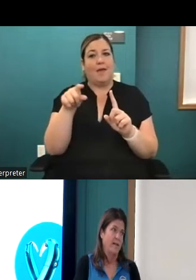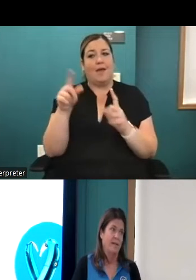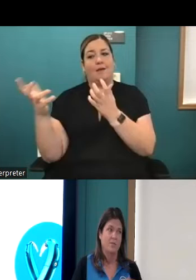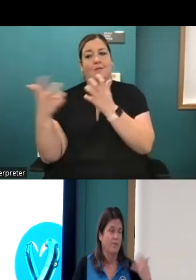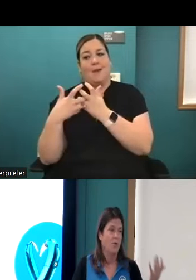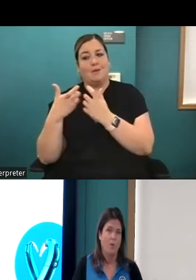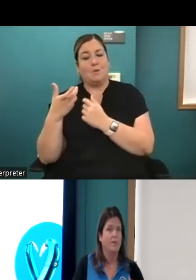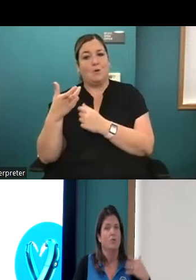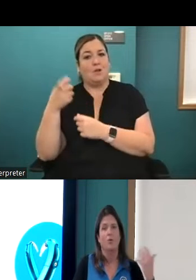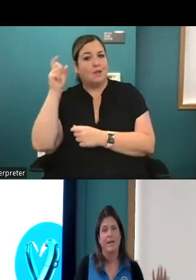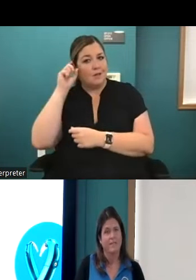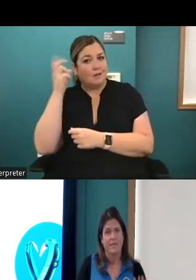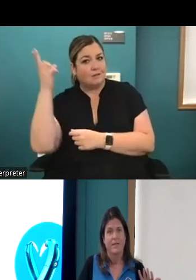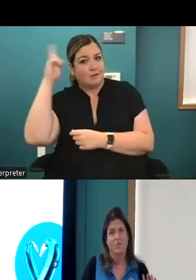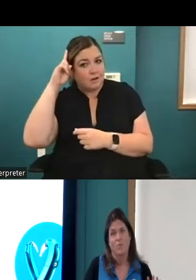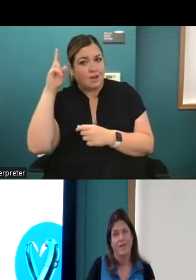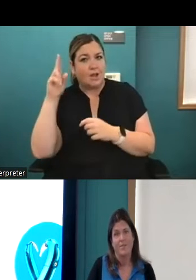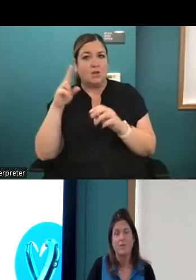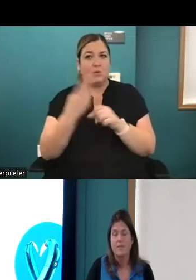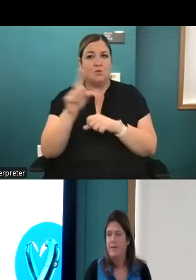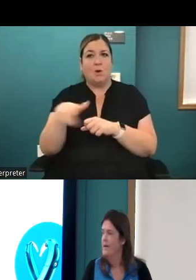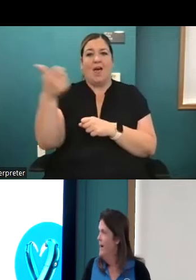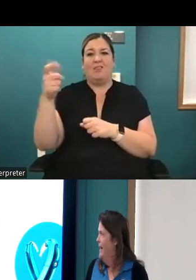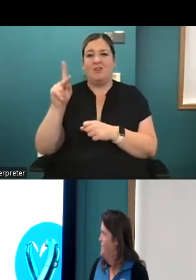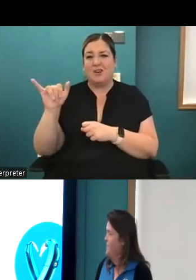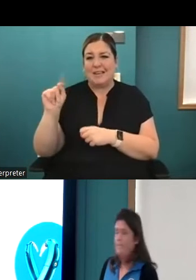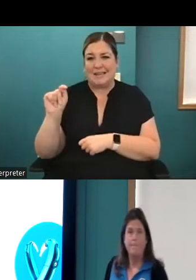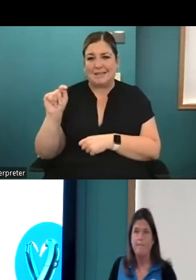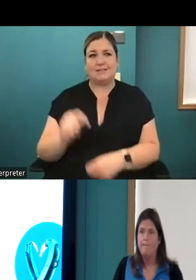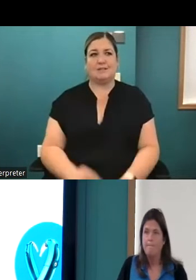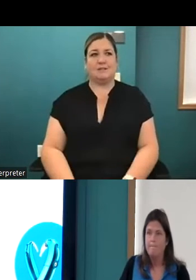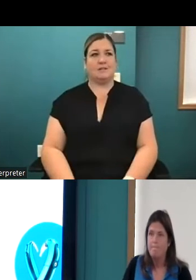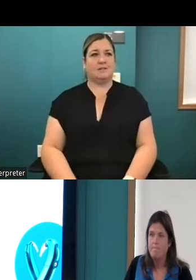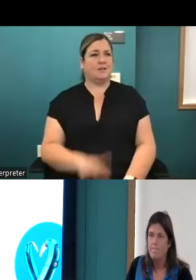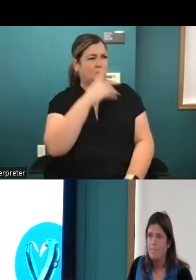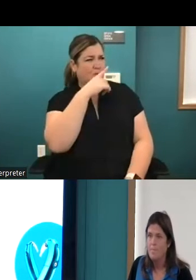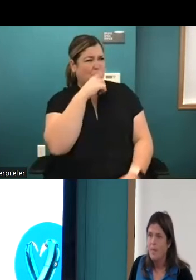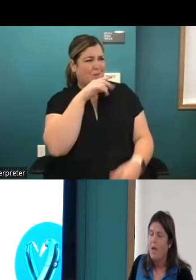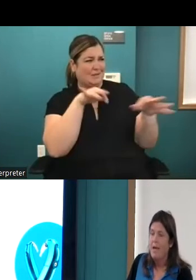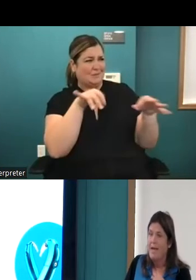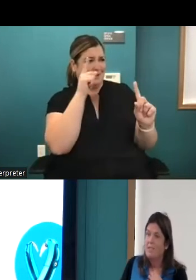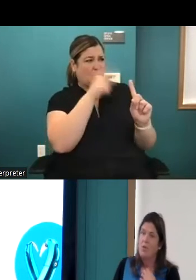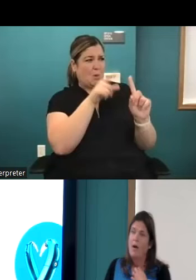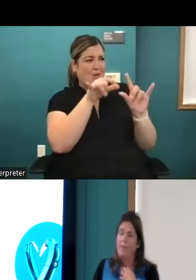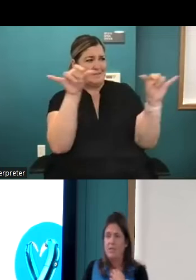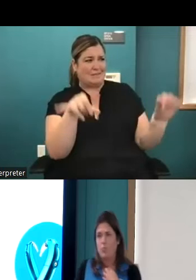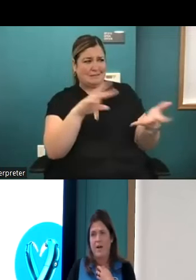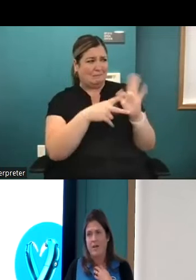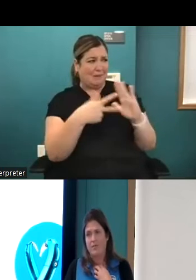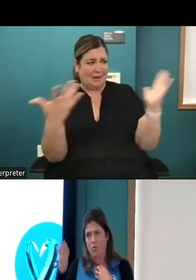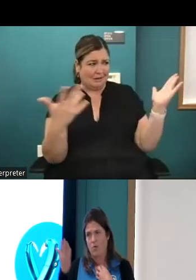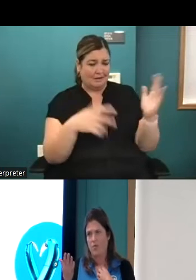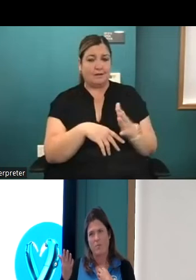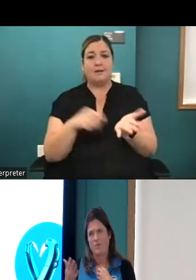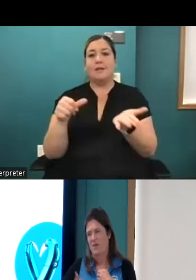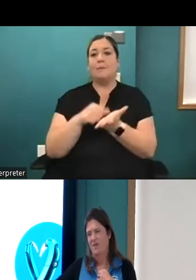hearing aid. They can use it for a Roger or activity kit or whatever. Can you just explain the point system thing? Yeah, so on page 1